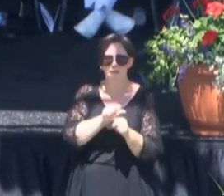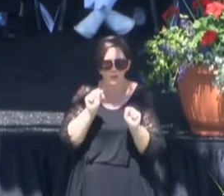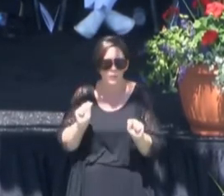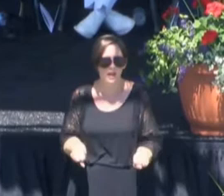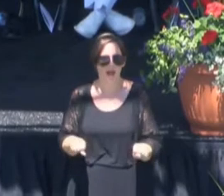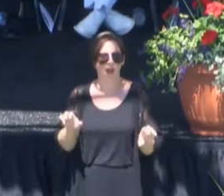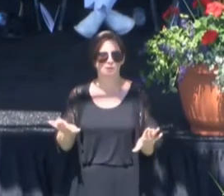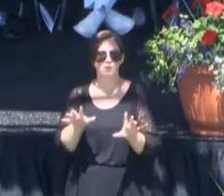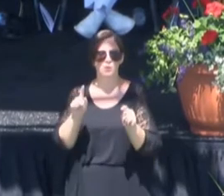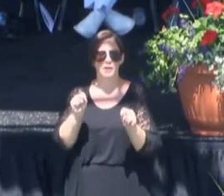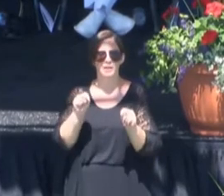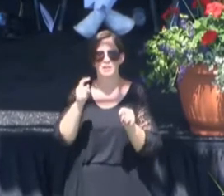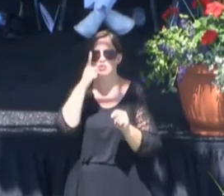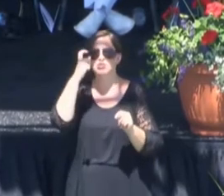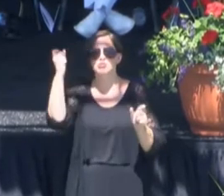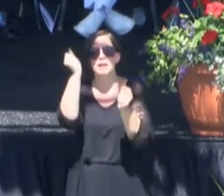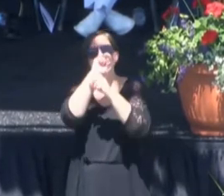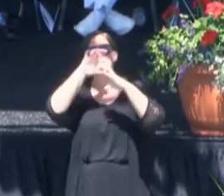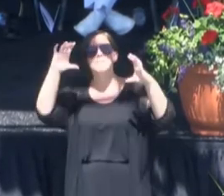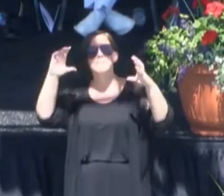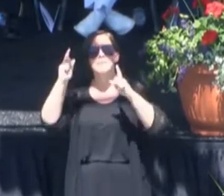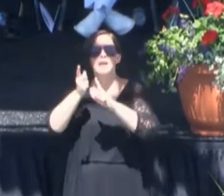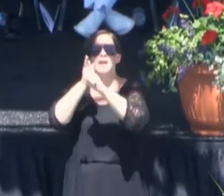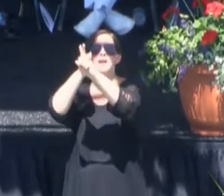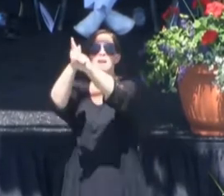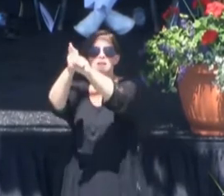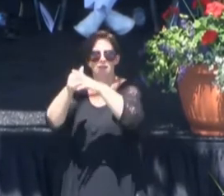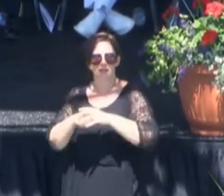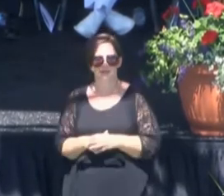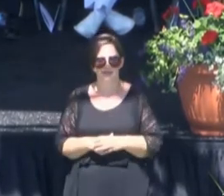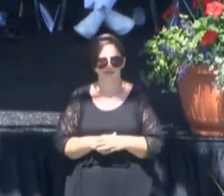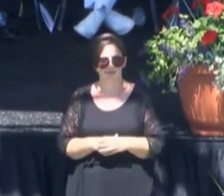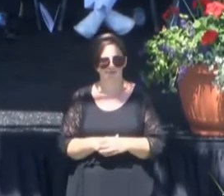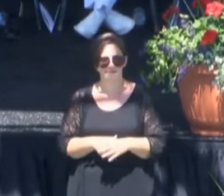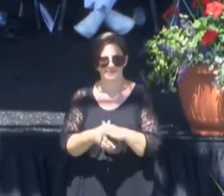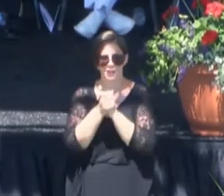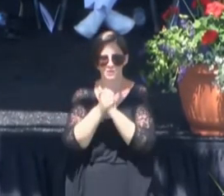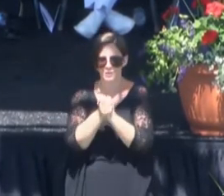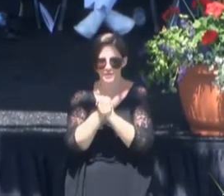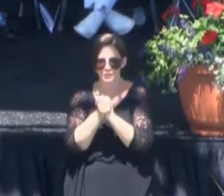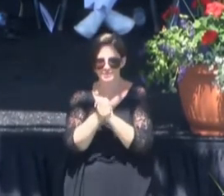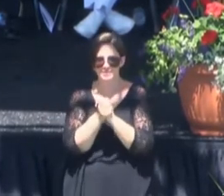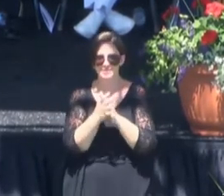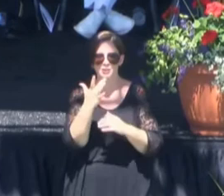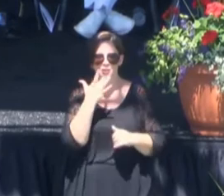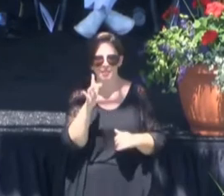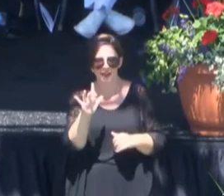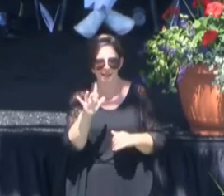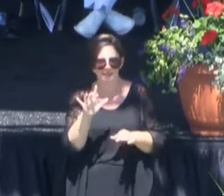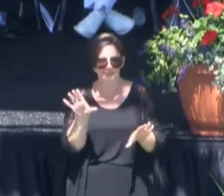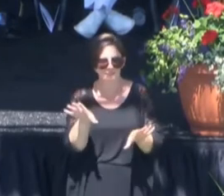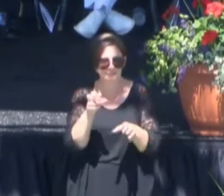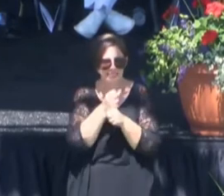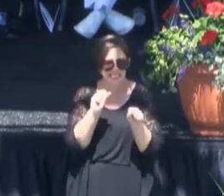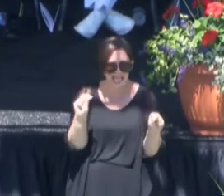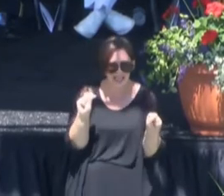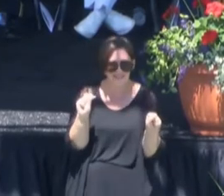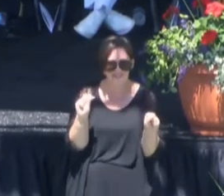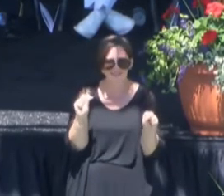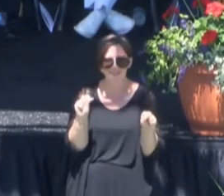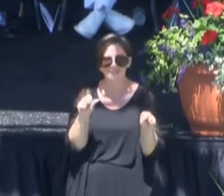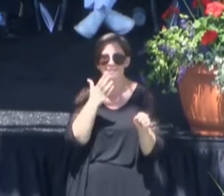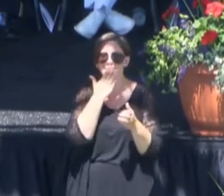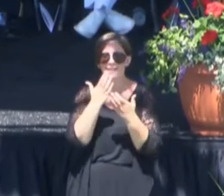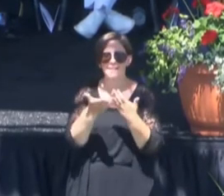it. Dream big and follow your dreams. Congratulations and good luck. Be safe, fair winds